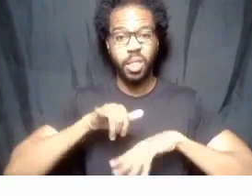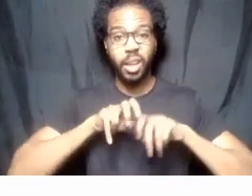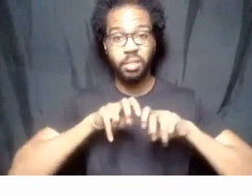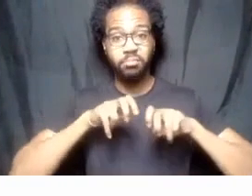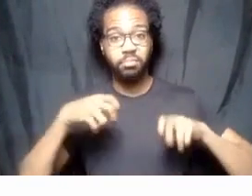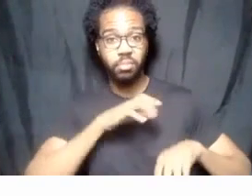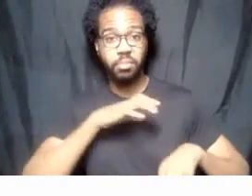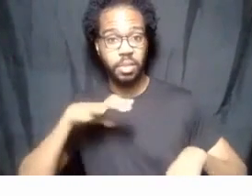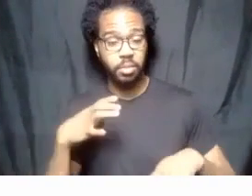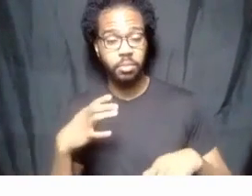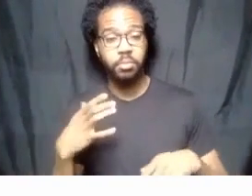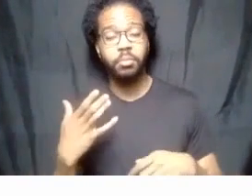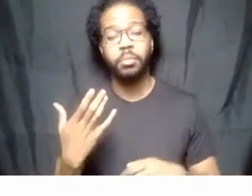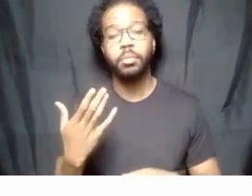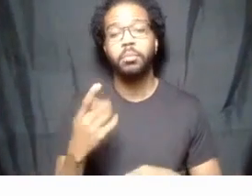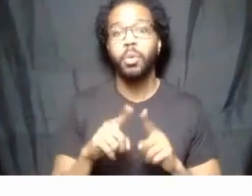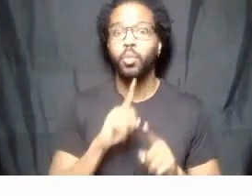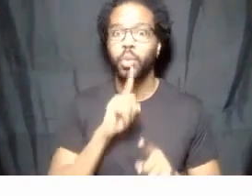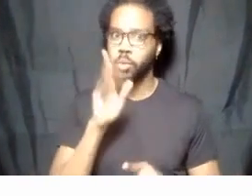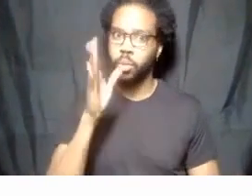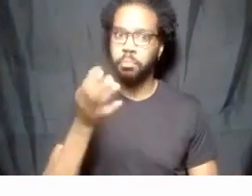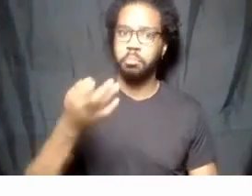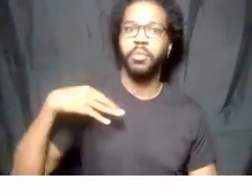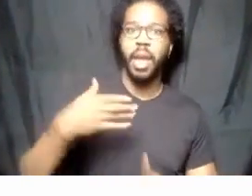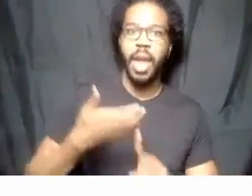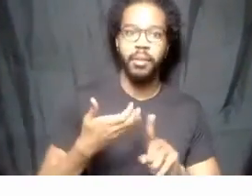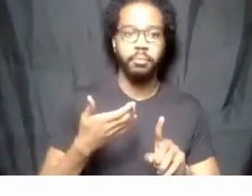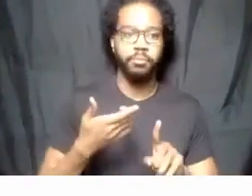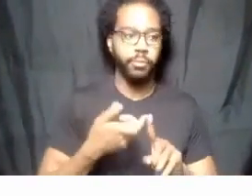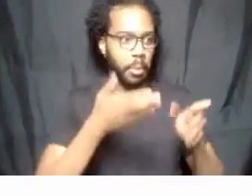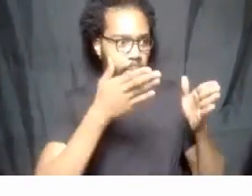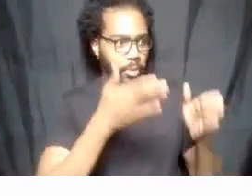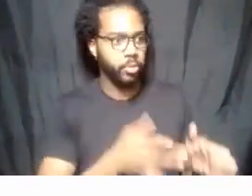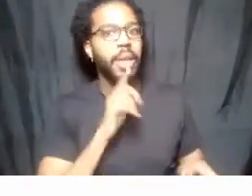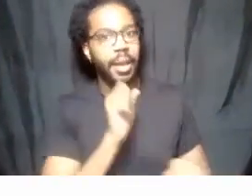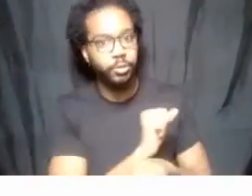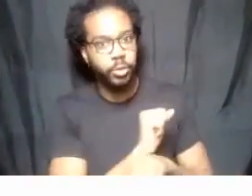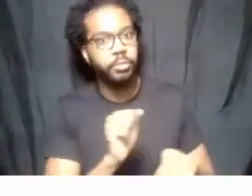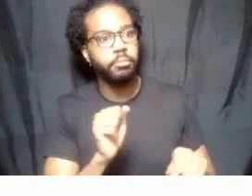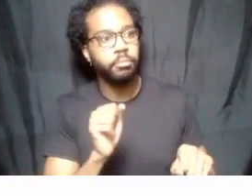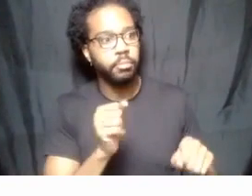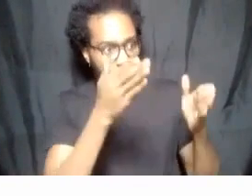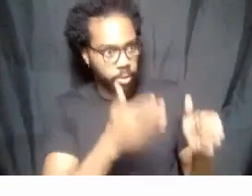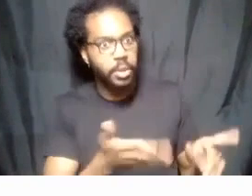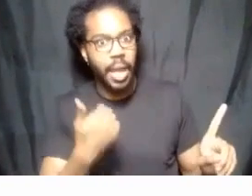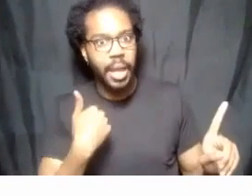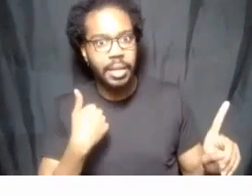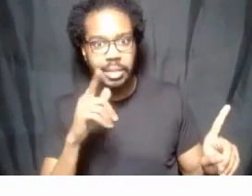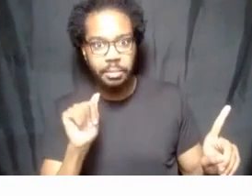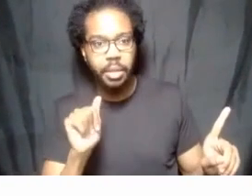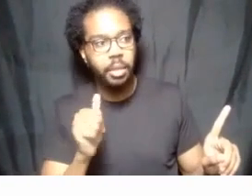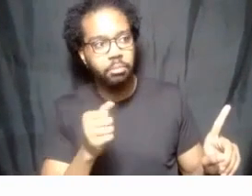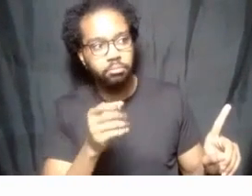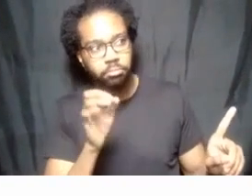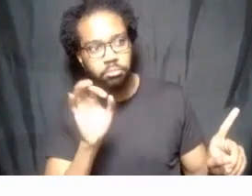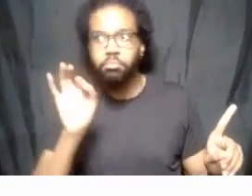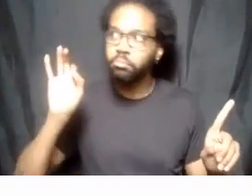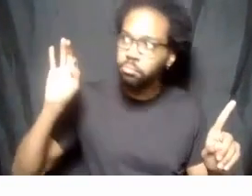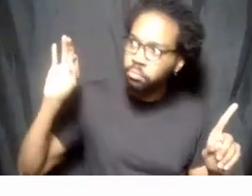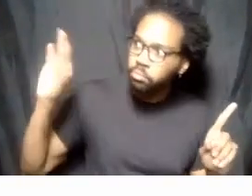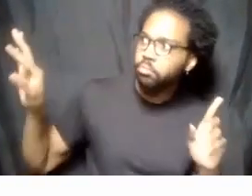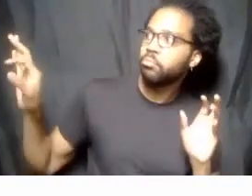agencies is on, but it would really benefit from having a person who's actually a person with a disability who is directly affected by